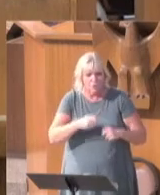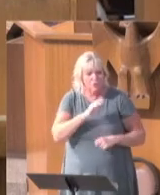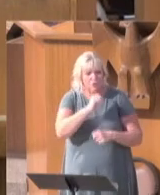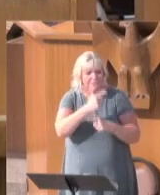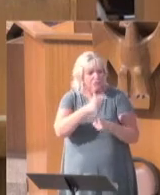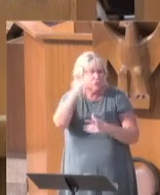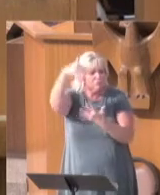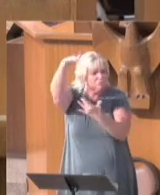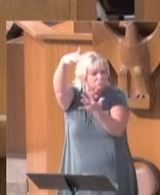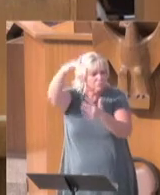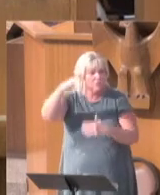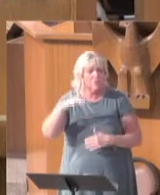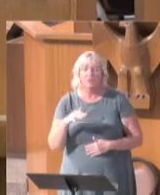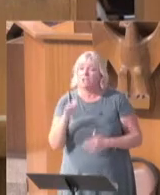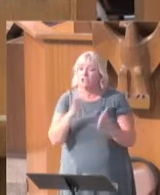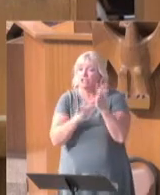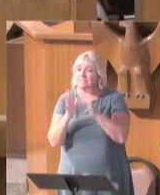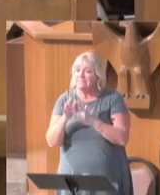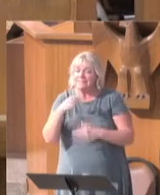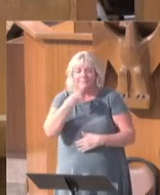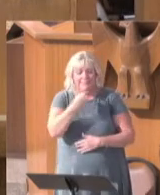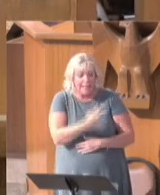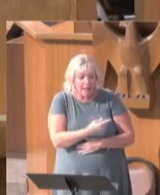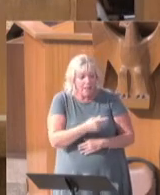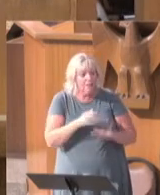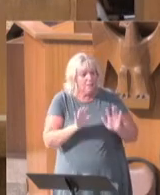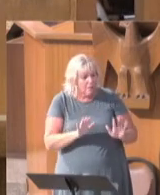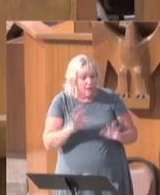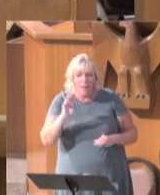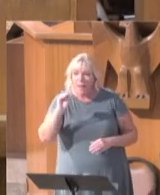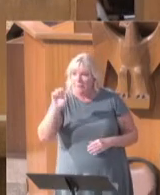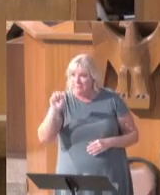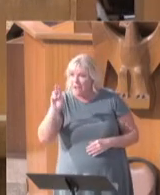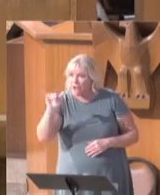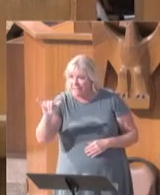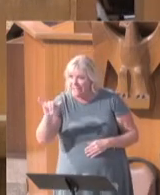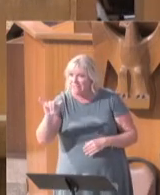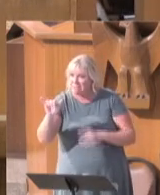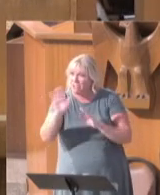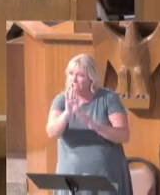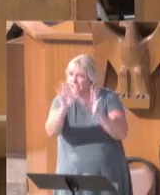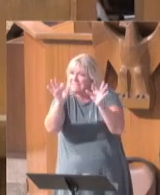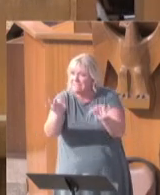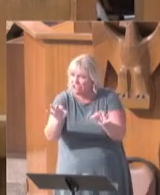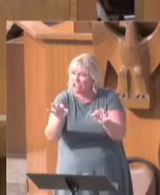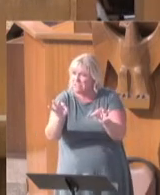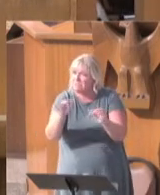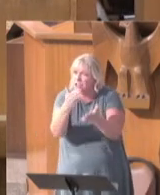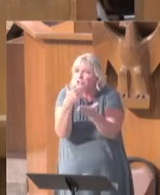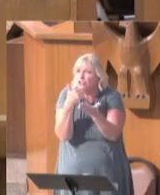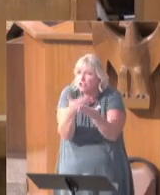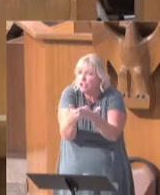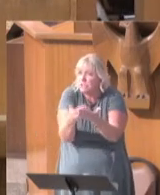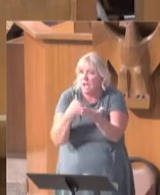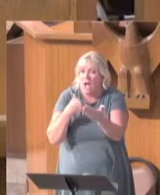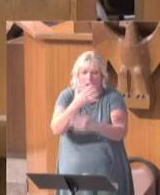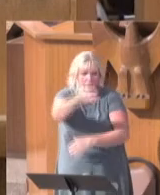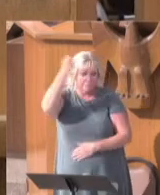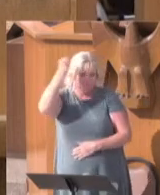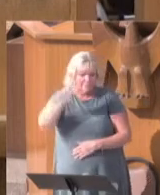side. And he says, Mary has chosen this good portion, and it will not be taken away from